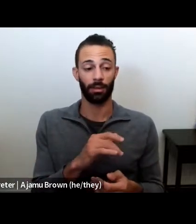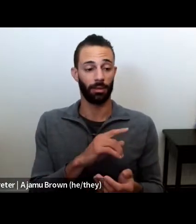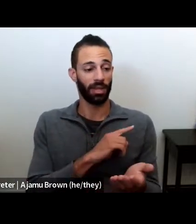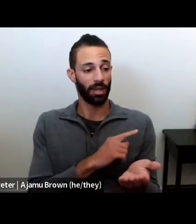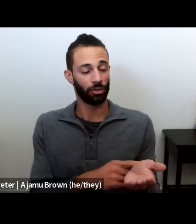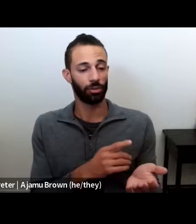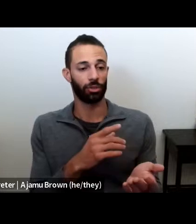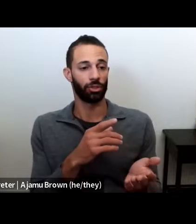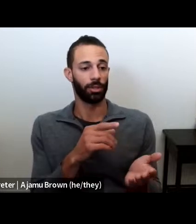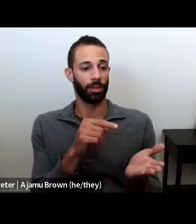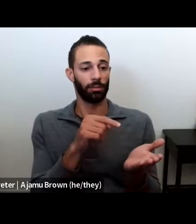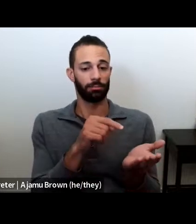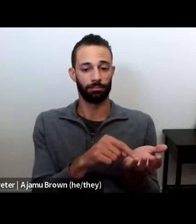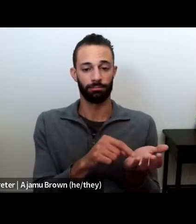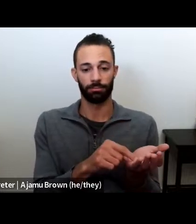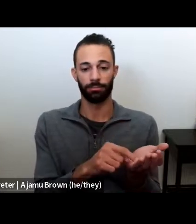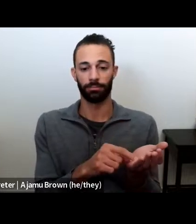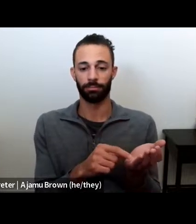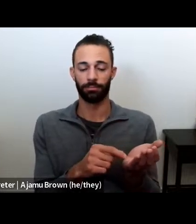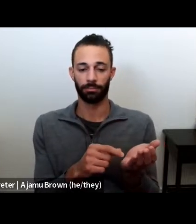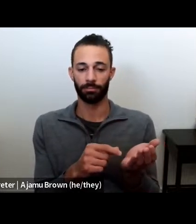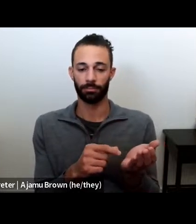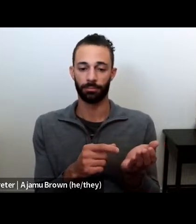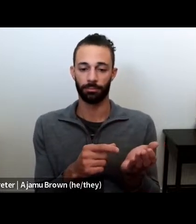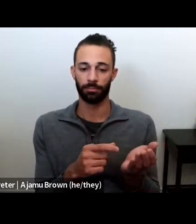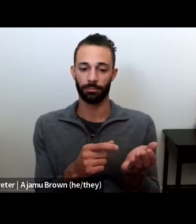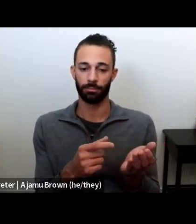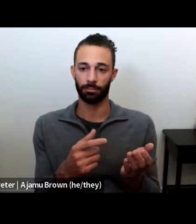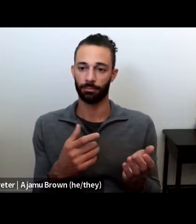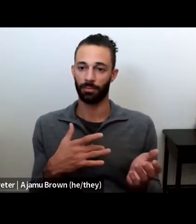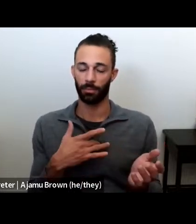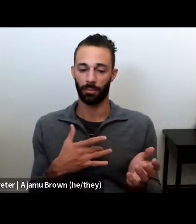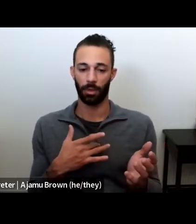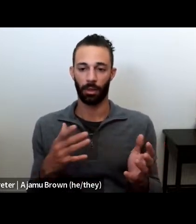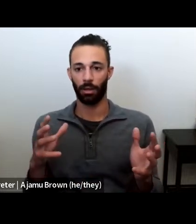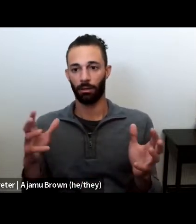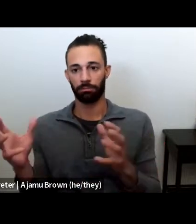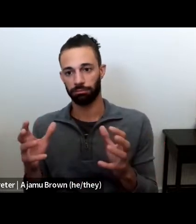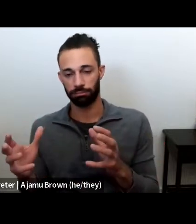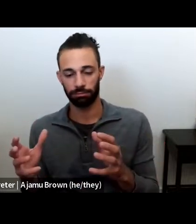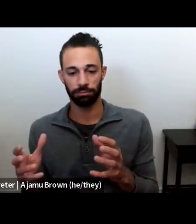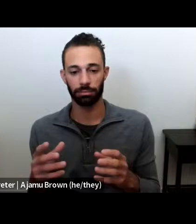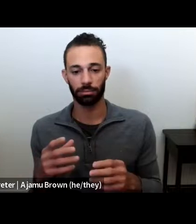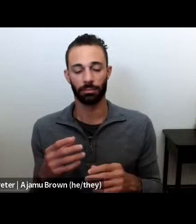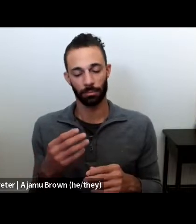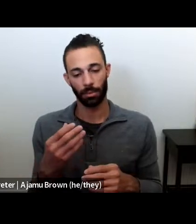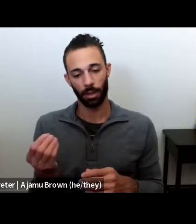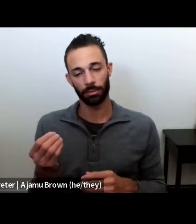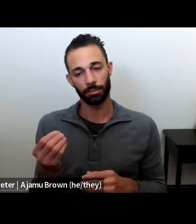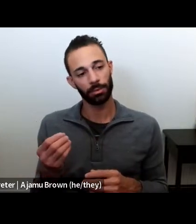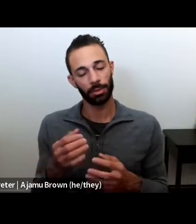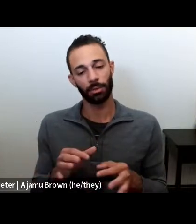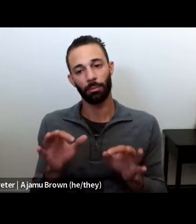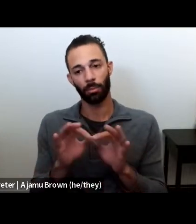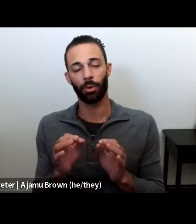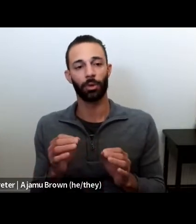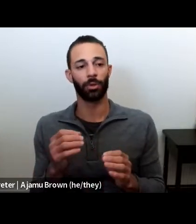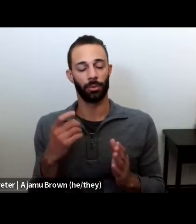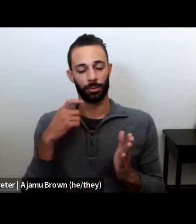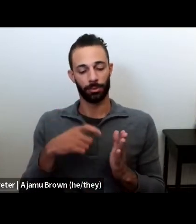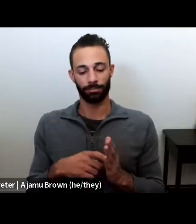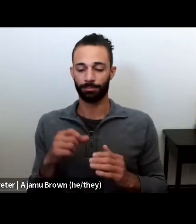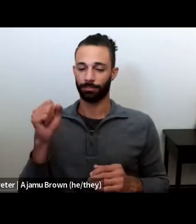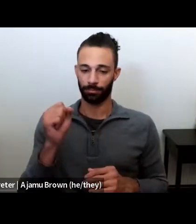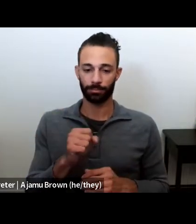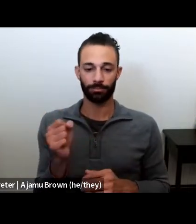which is you're getting rocked. And it's important to acknowledge that you are getting rocked right